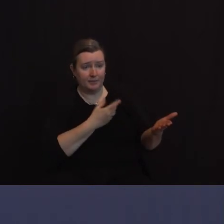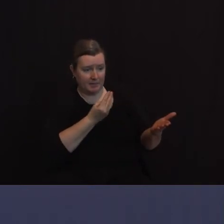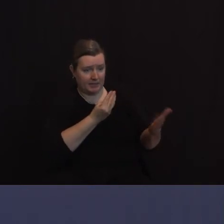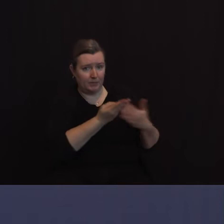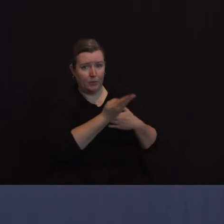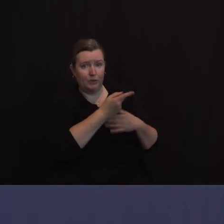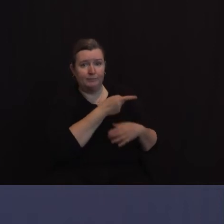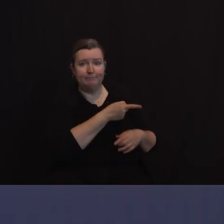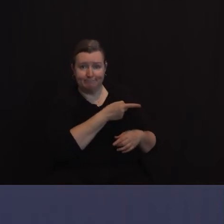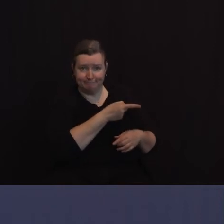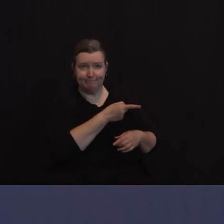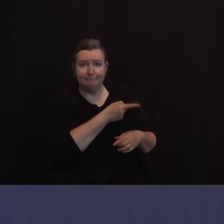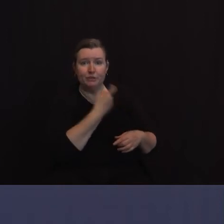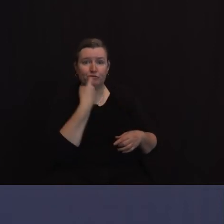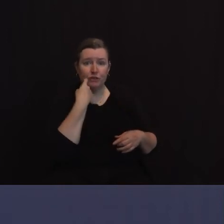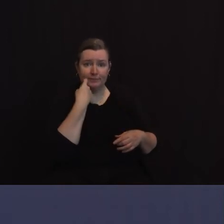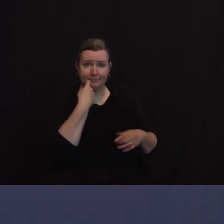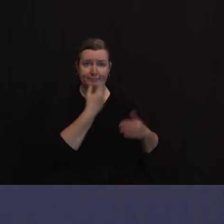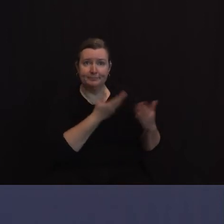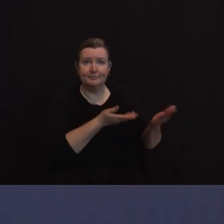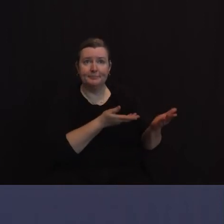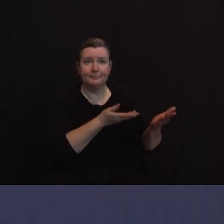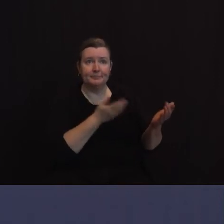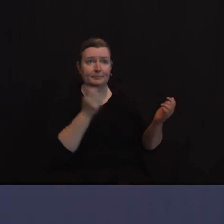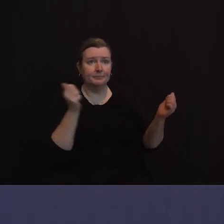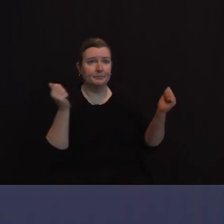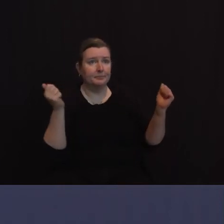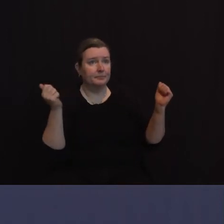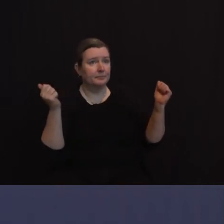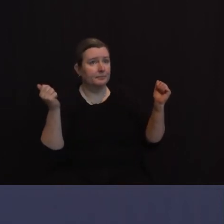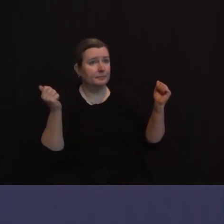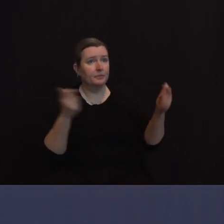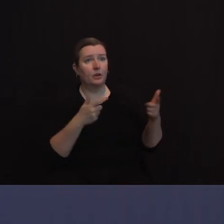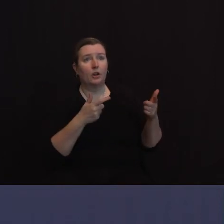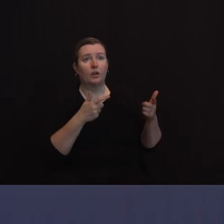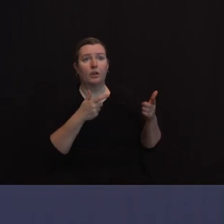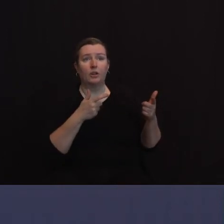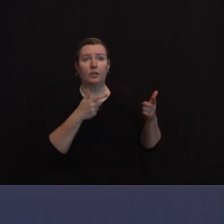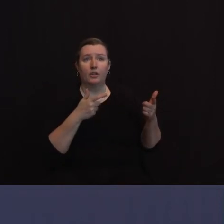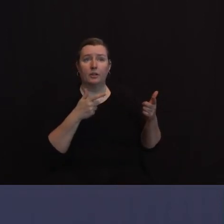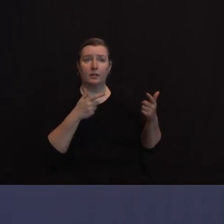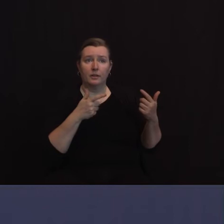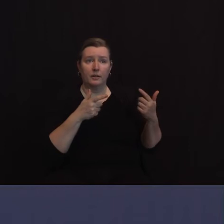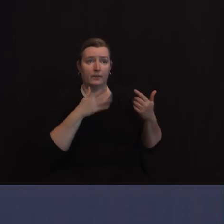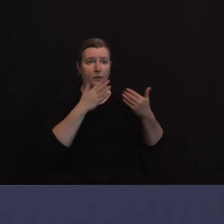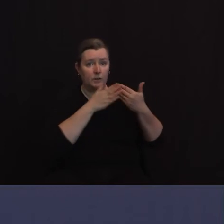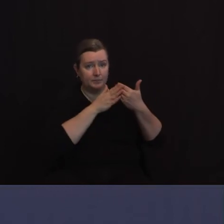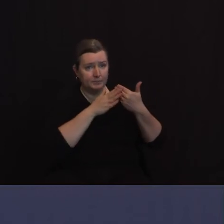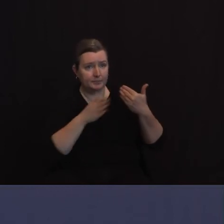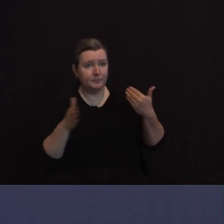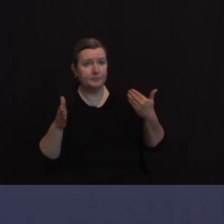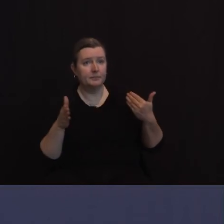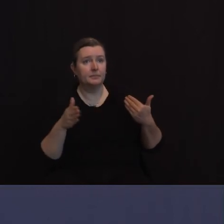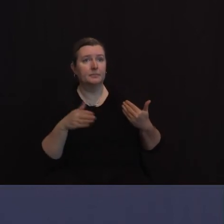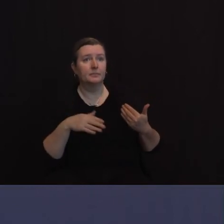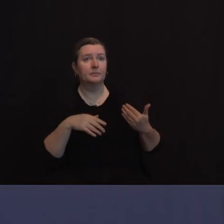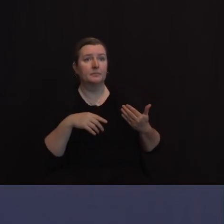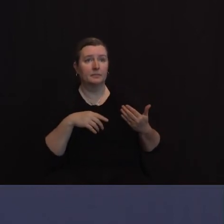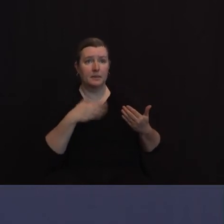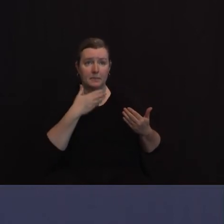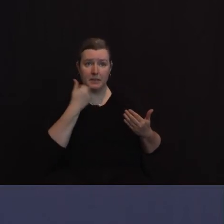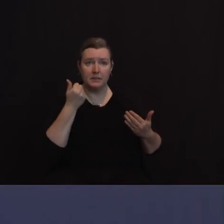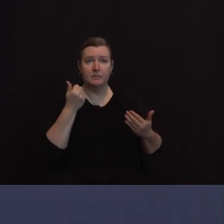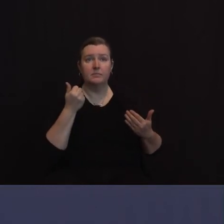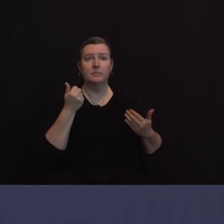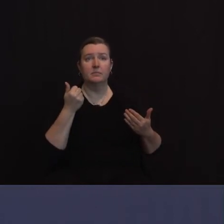I think we've all gone into this with a spirit of we think the best common ground we can all find,